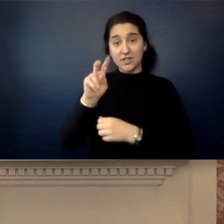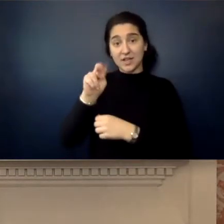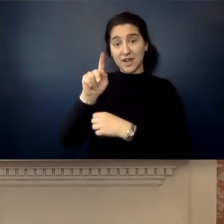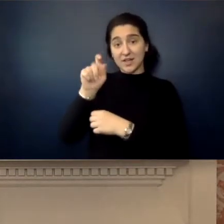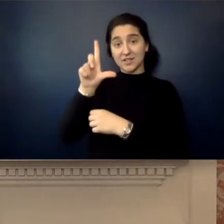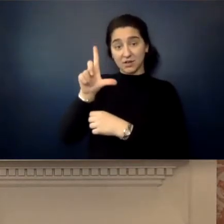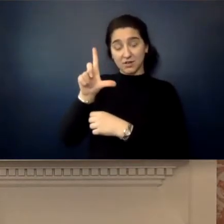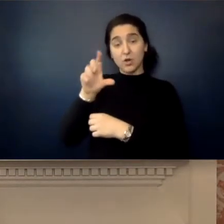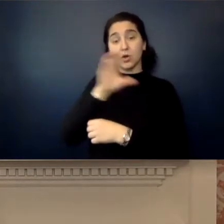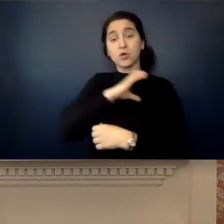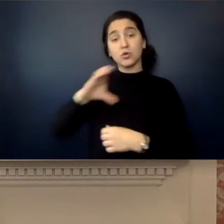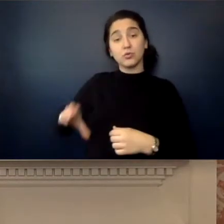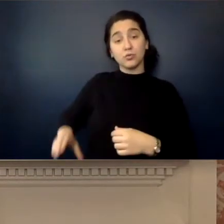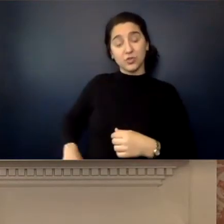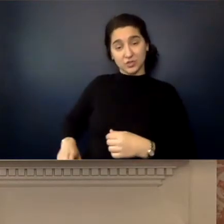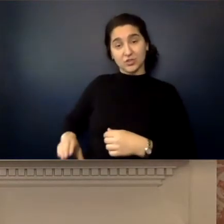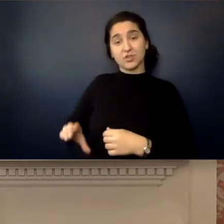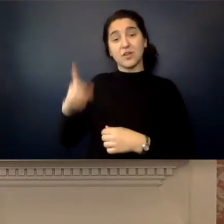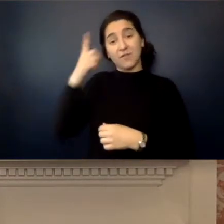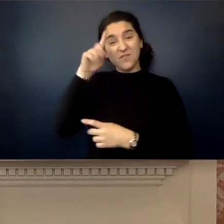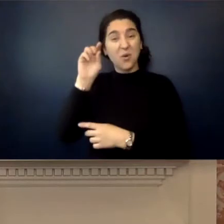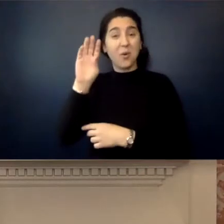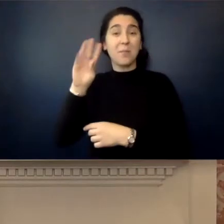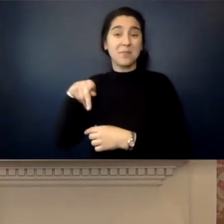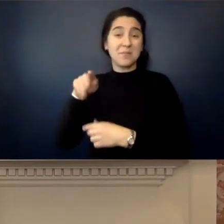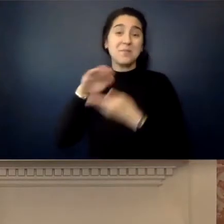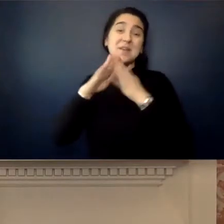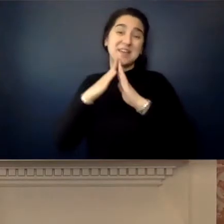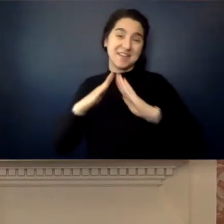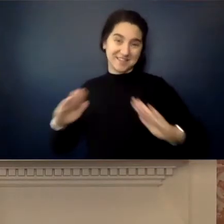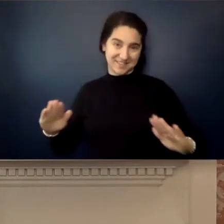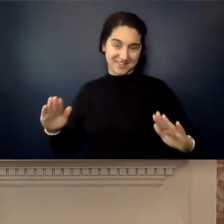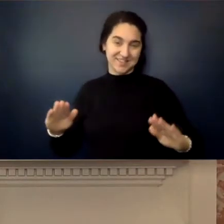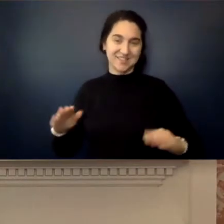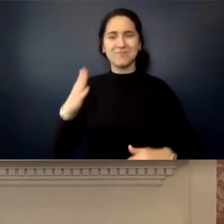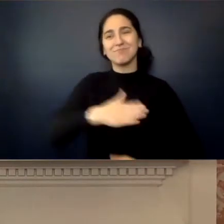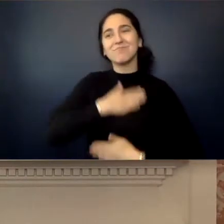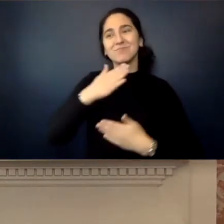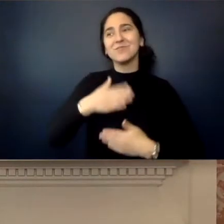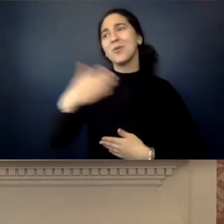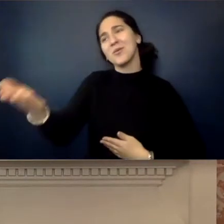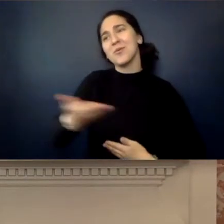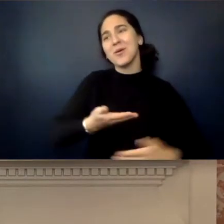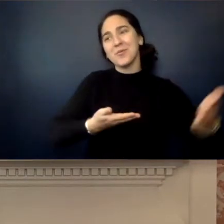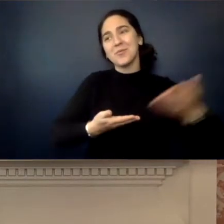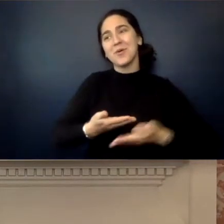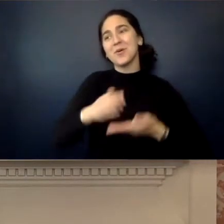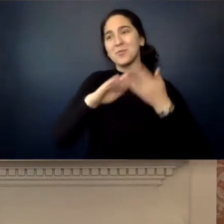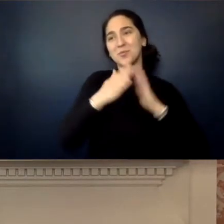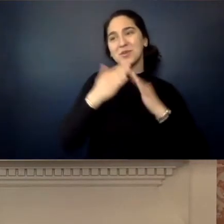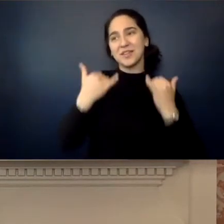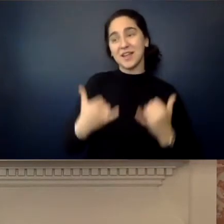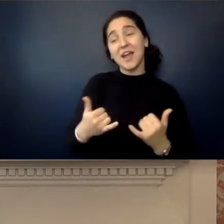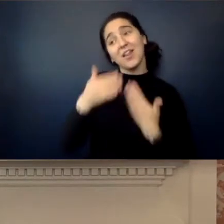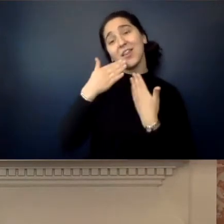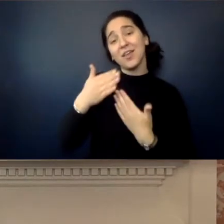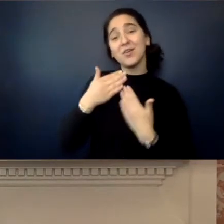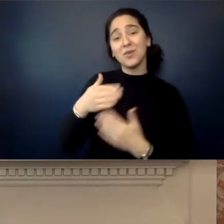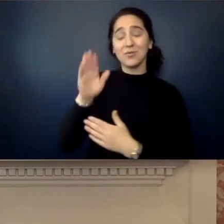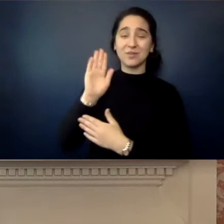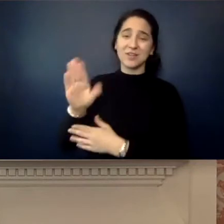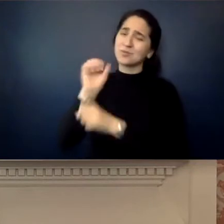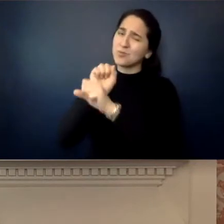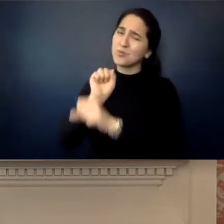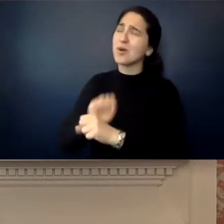align with the Continental Christian Network for Peace, and it is a real joy to welcome here to our community this